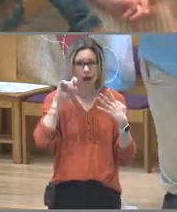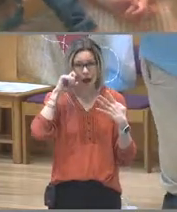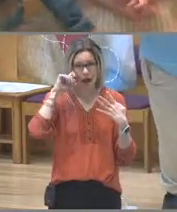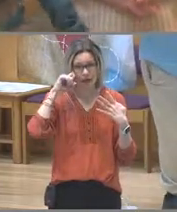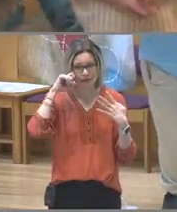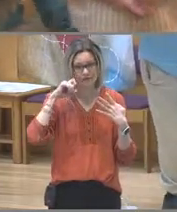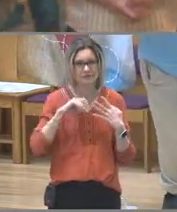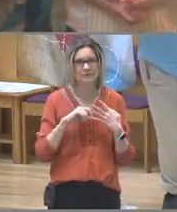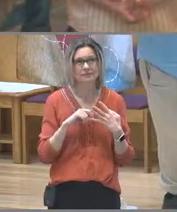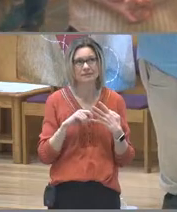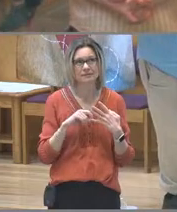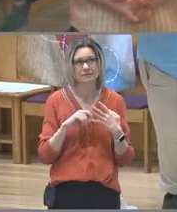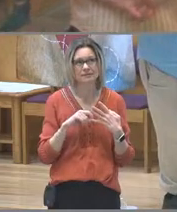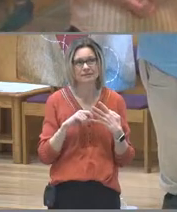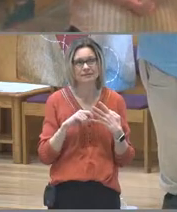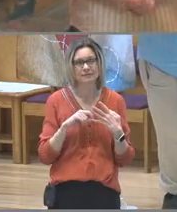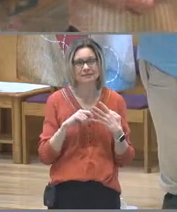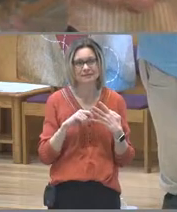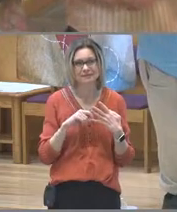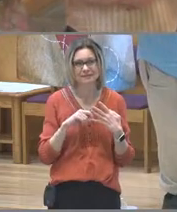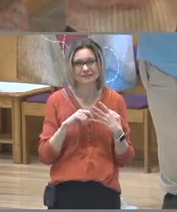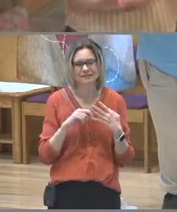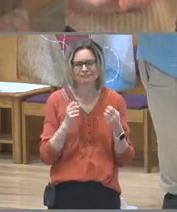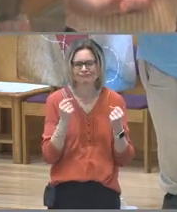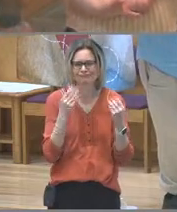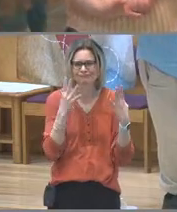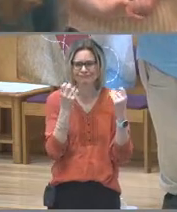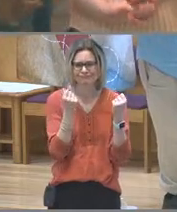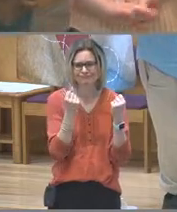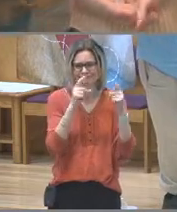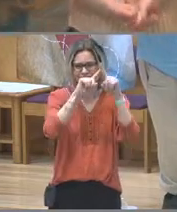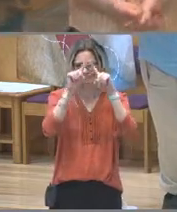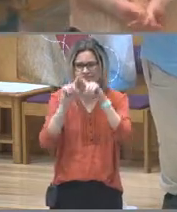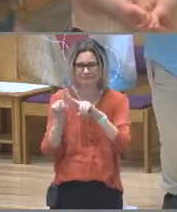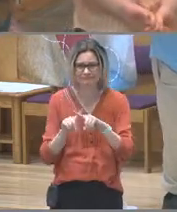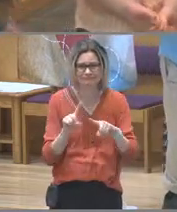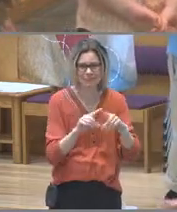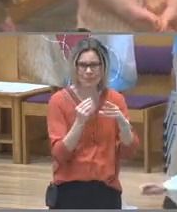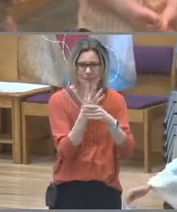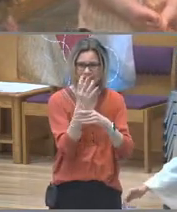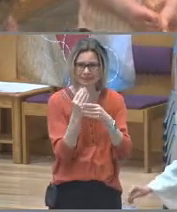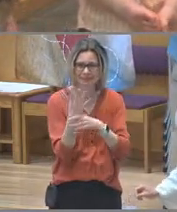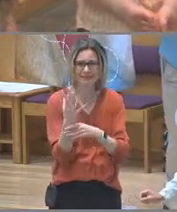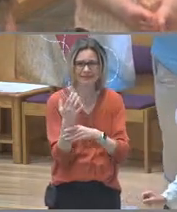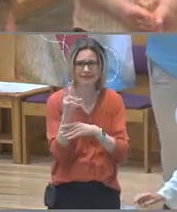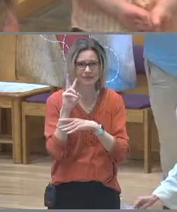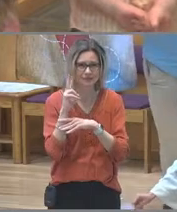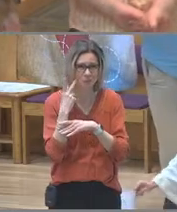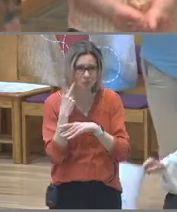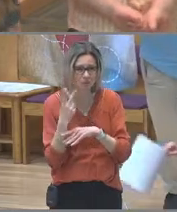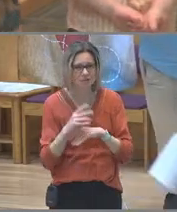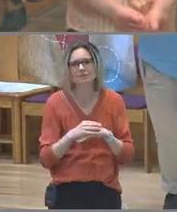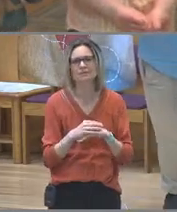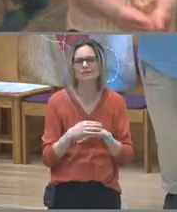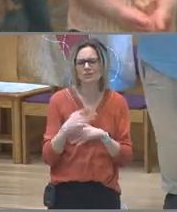Onions. Yeah, and there are many, many things like that, many vegetables like that. Why do you think that we